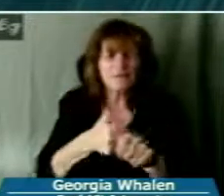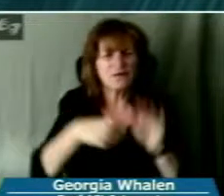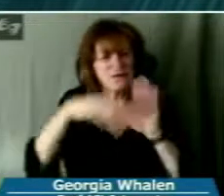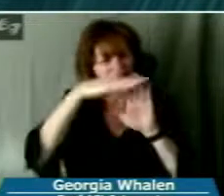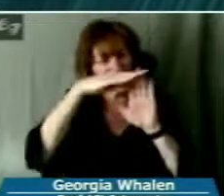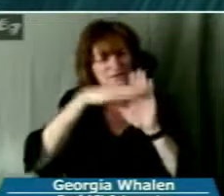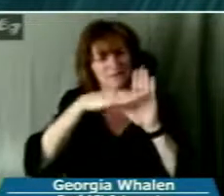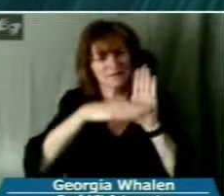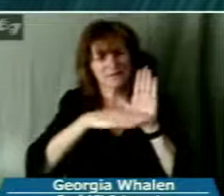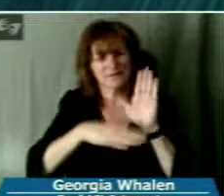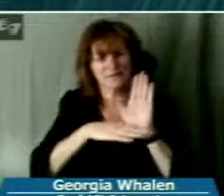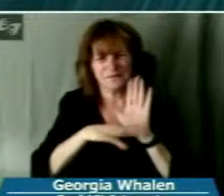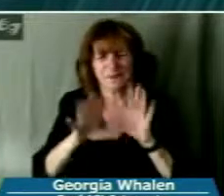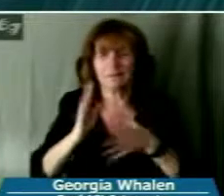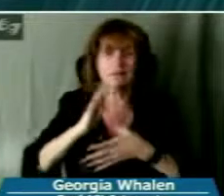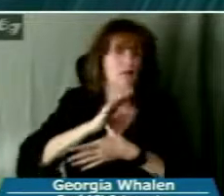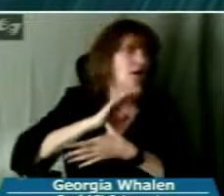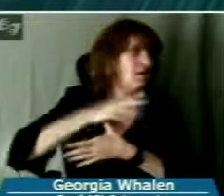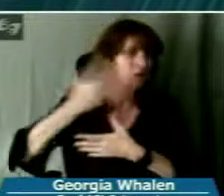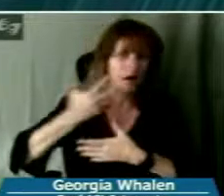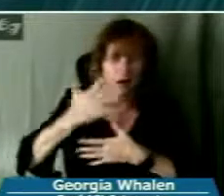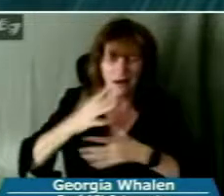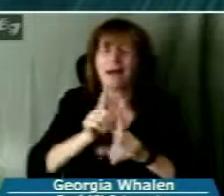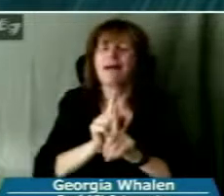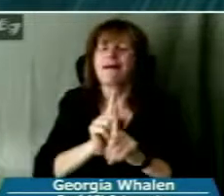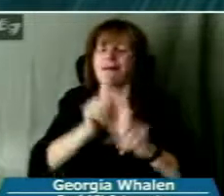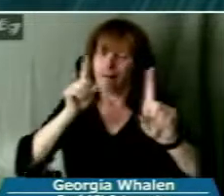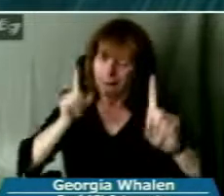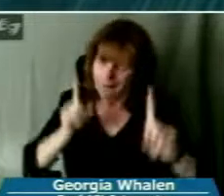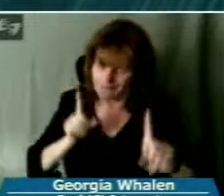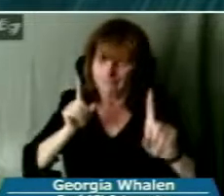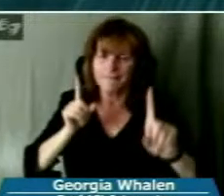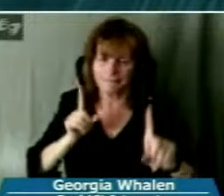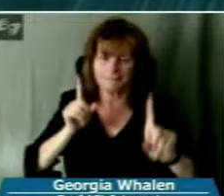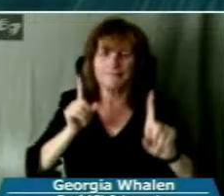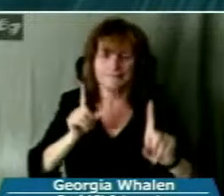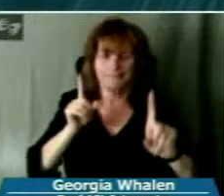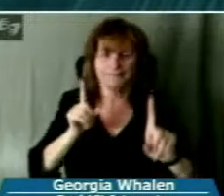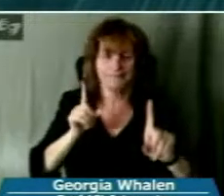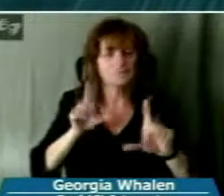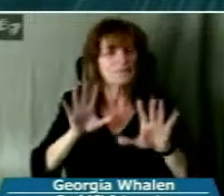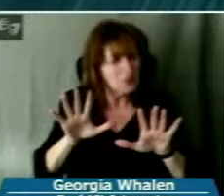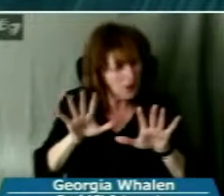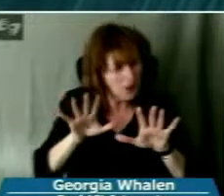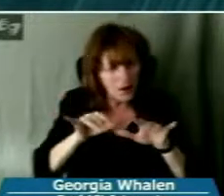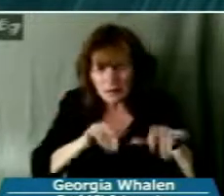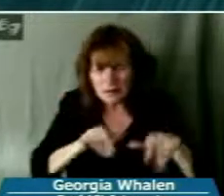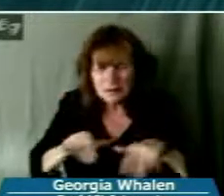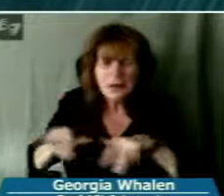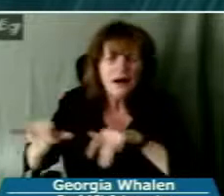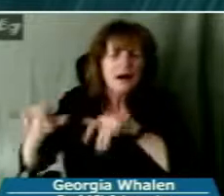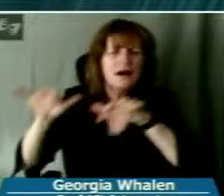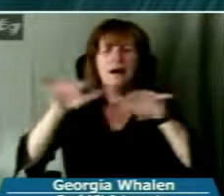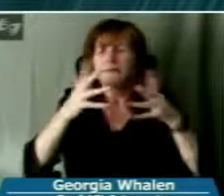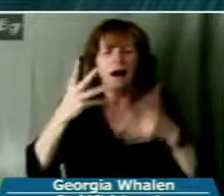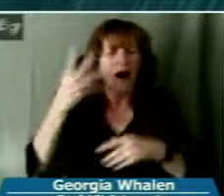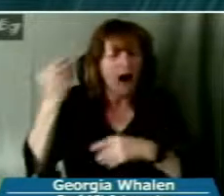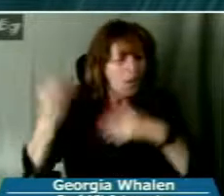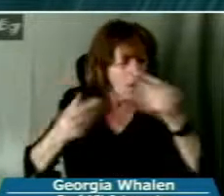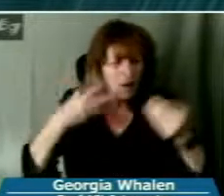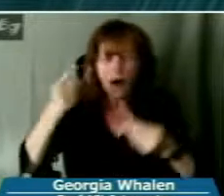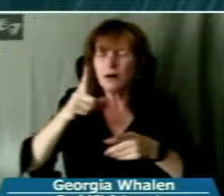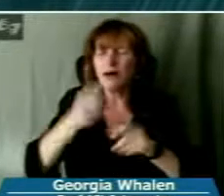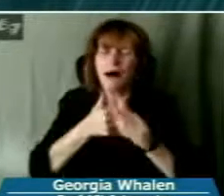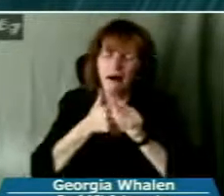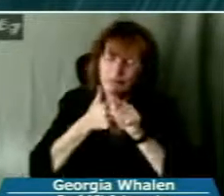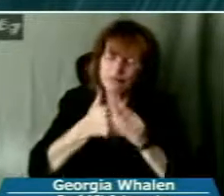physical distancing rules and requirements. So, you know, all the measures that are in place relative to no matter where you go are in place no matter what